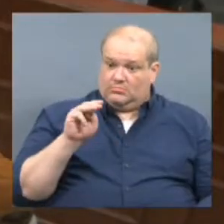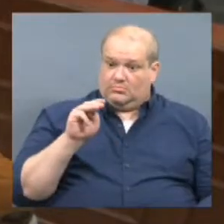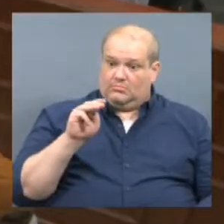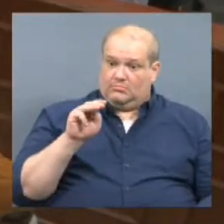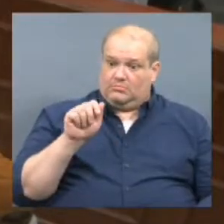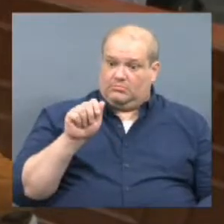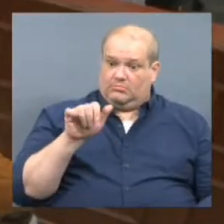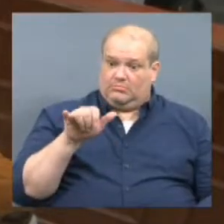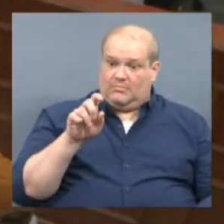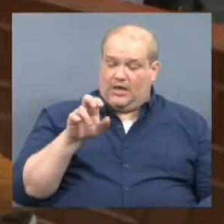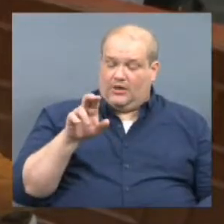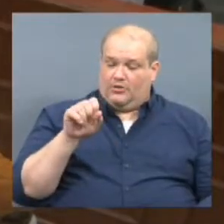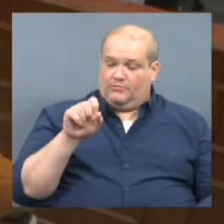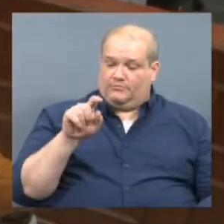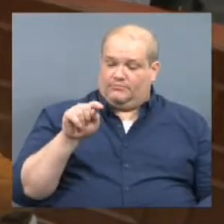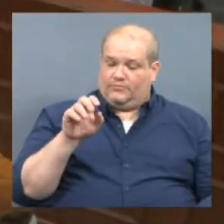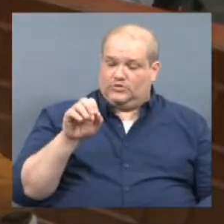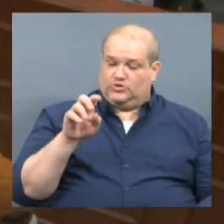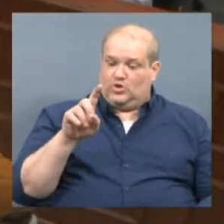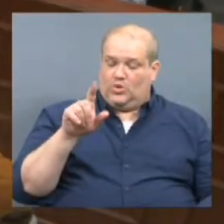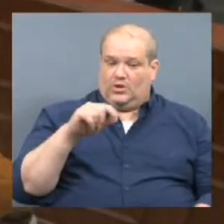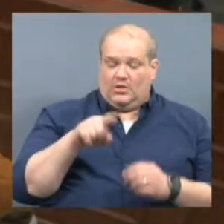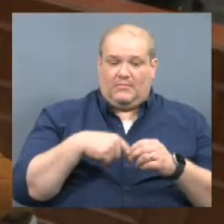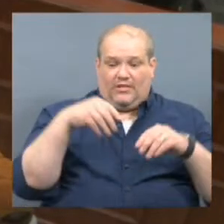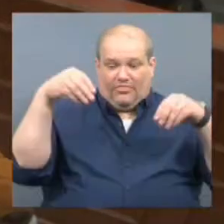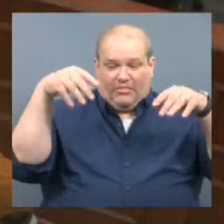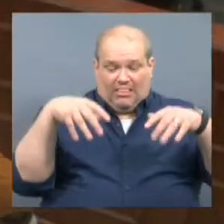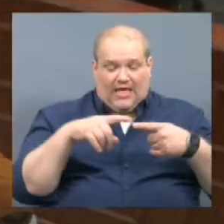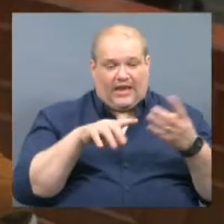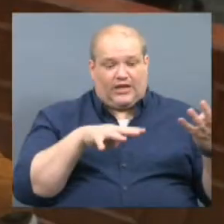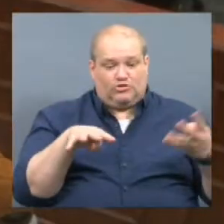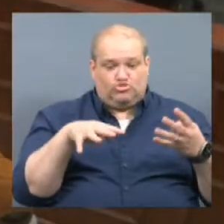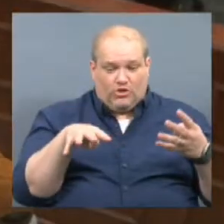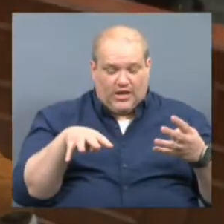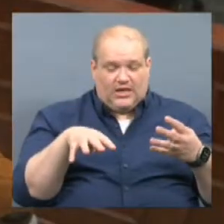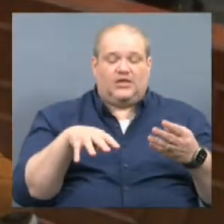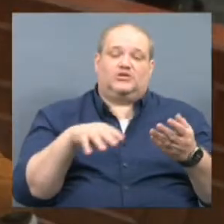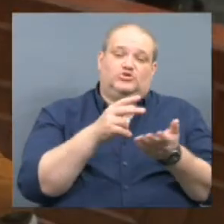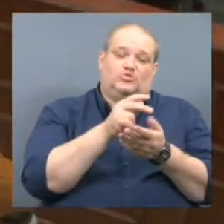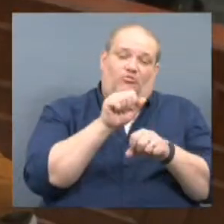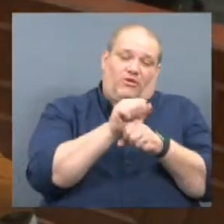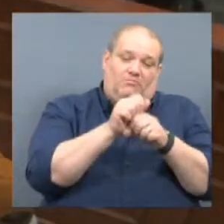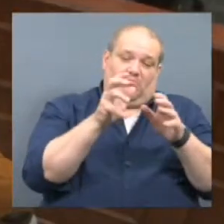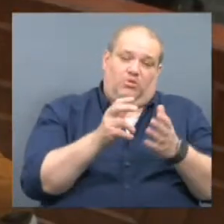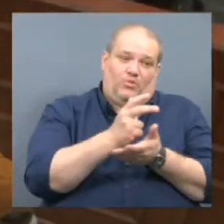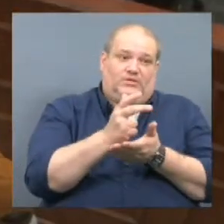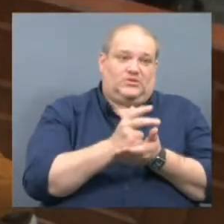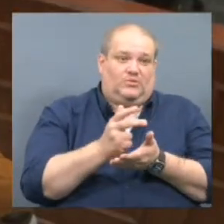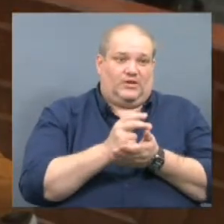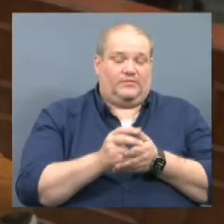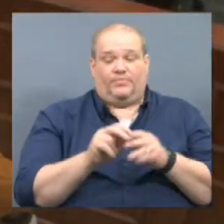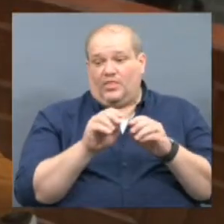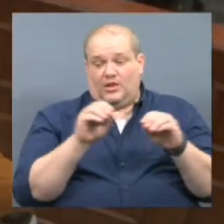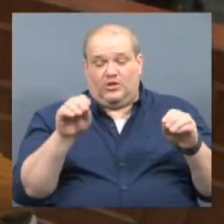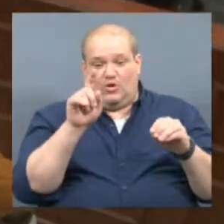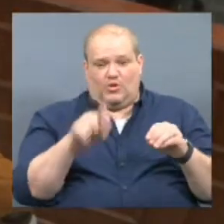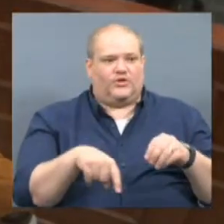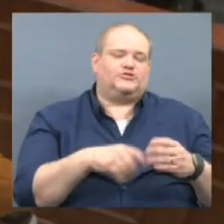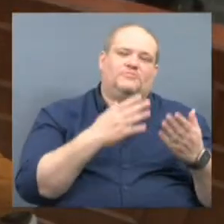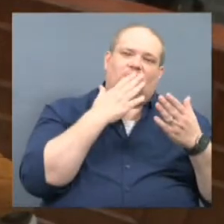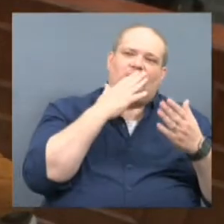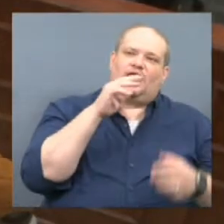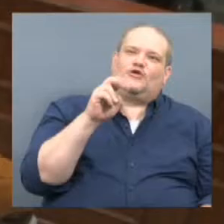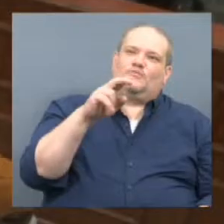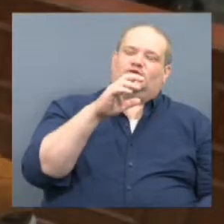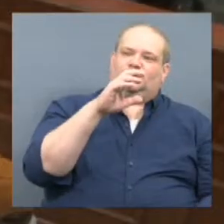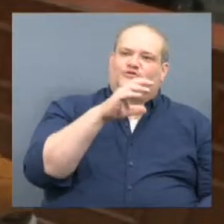lighting, employee only, or drainage issues. Did any of the commissioners have any questions at this particular time? All right, if not, Thank you, very Mr. much. Chairman.